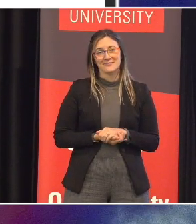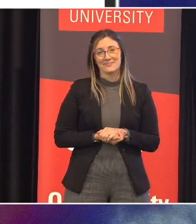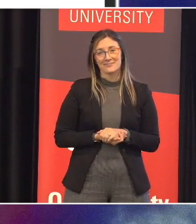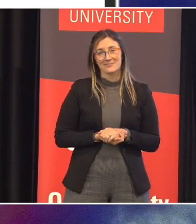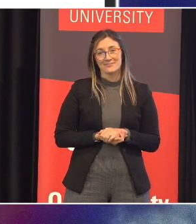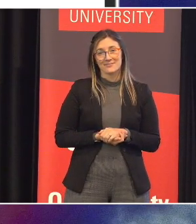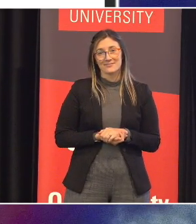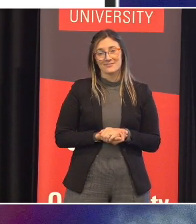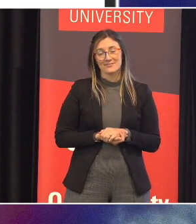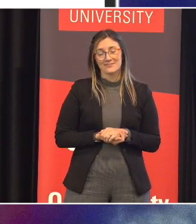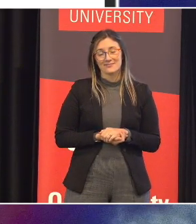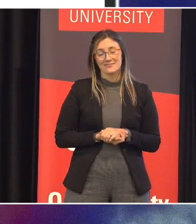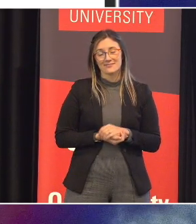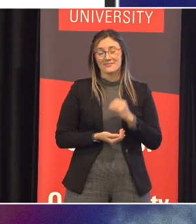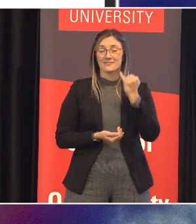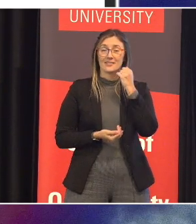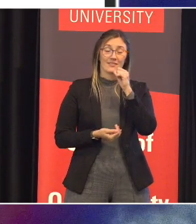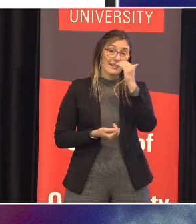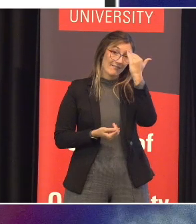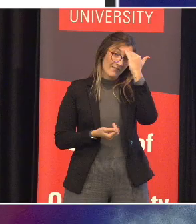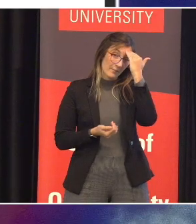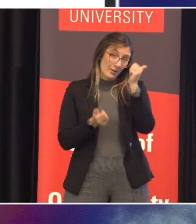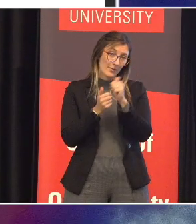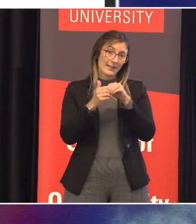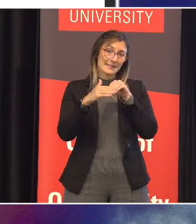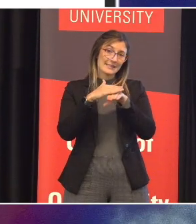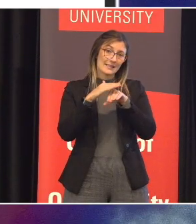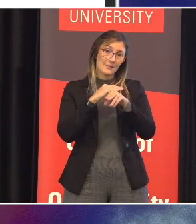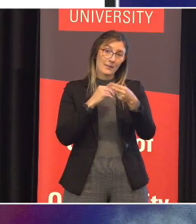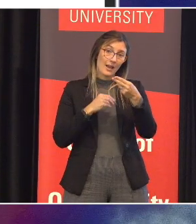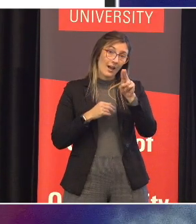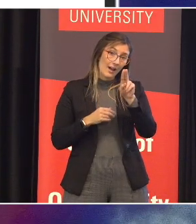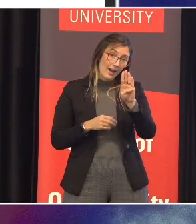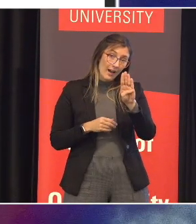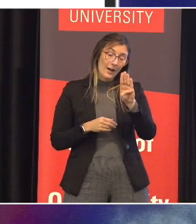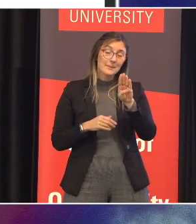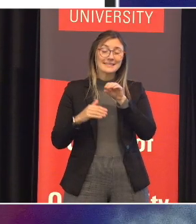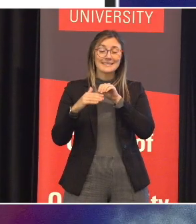If you're not familiar with the Accessibility Hub, it's